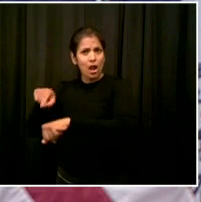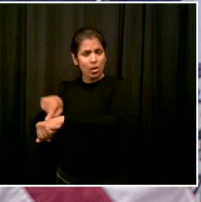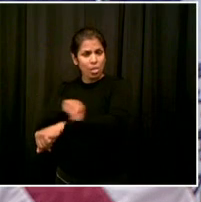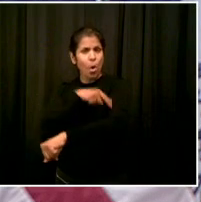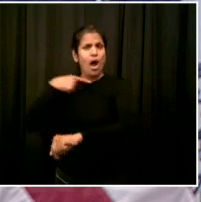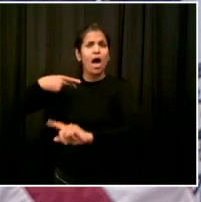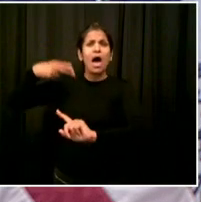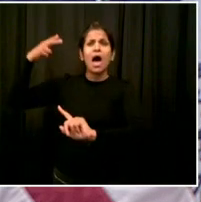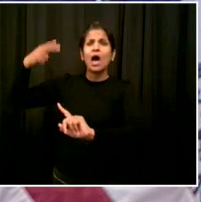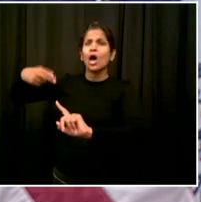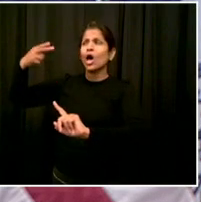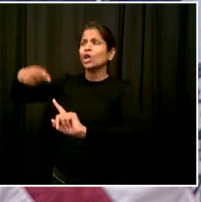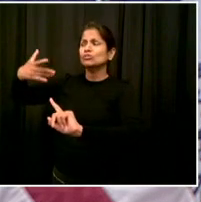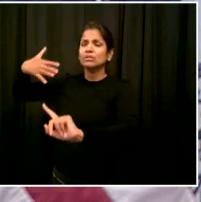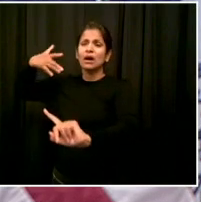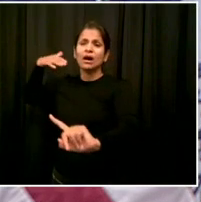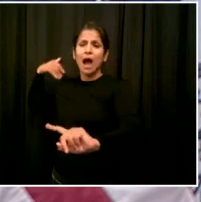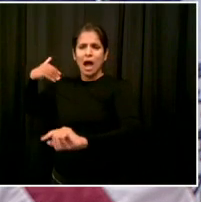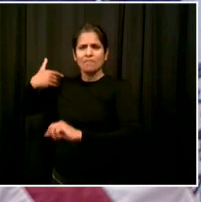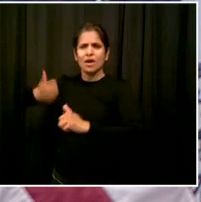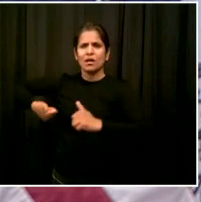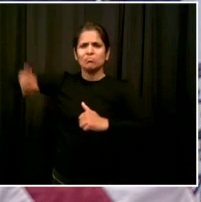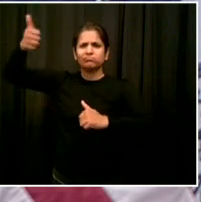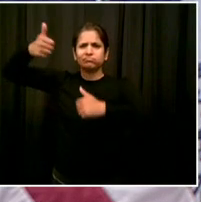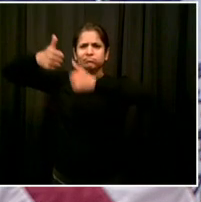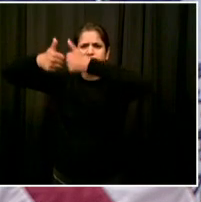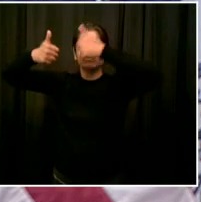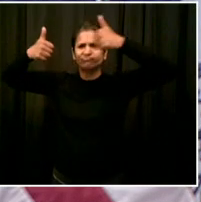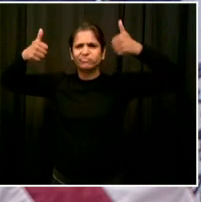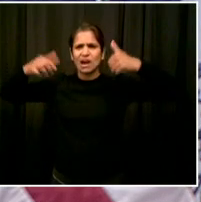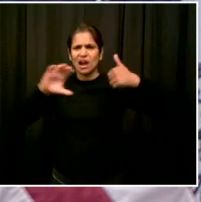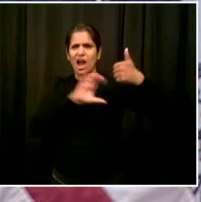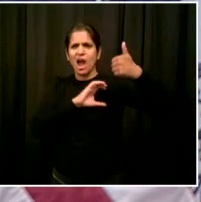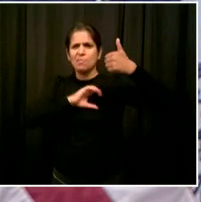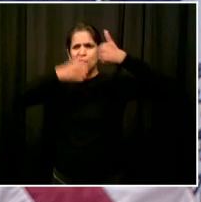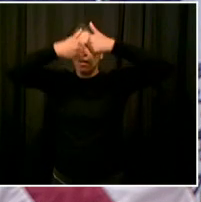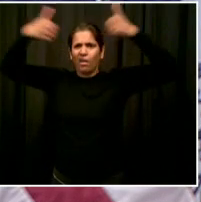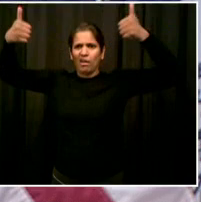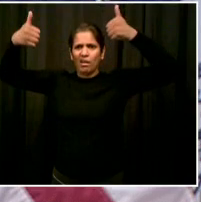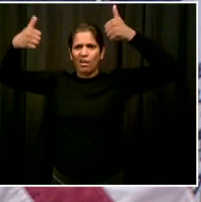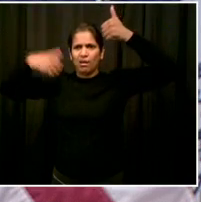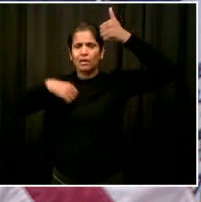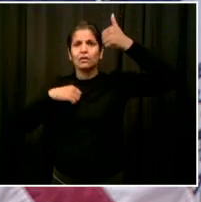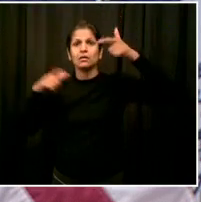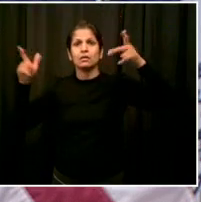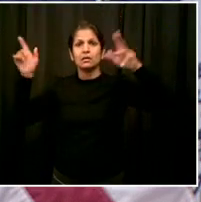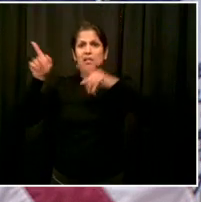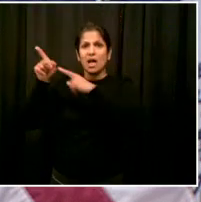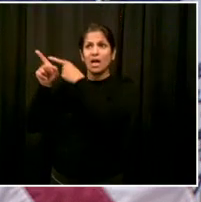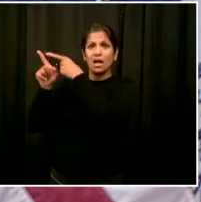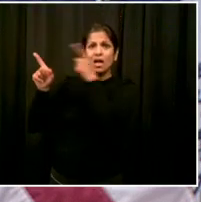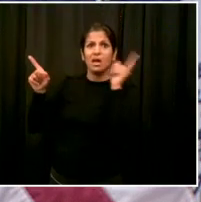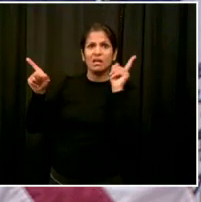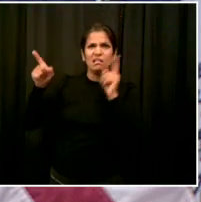advancing into command positions in the NYPD. I've